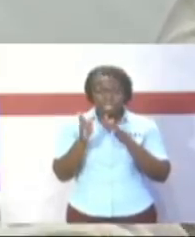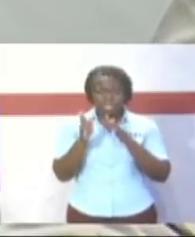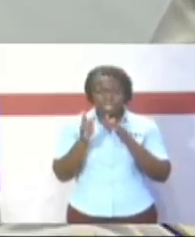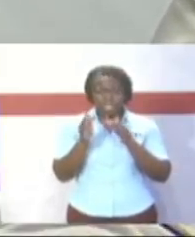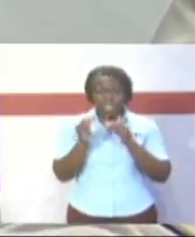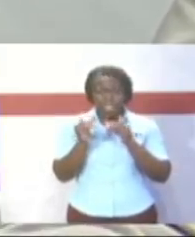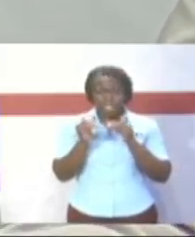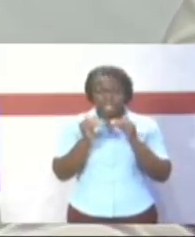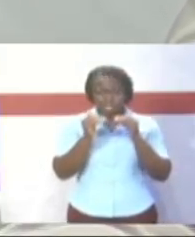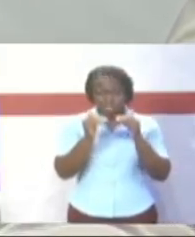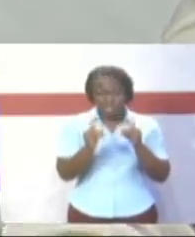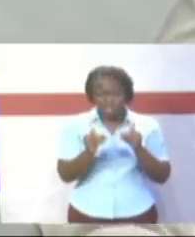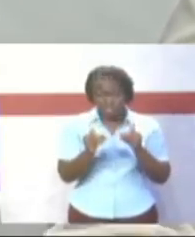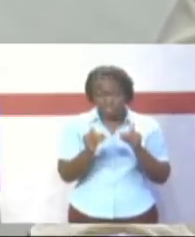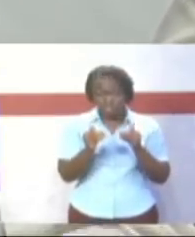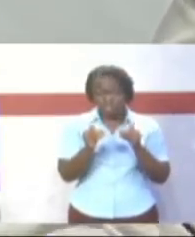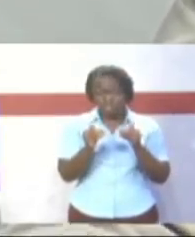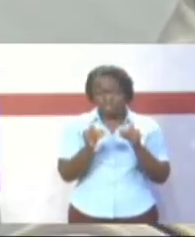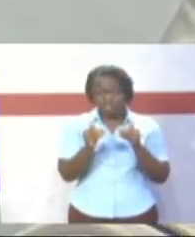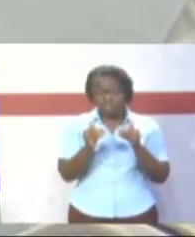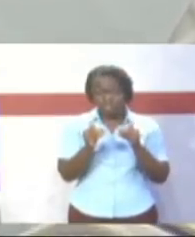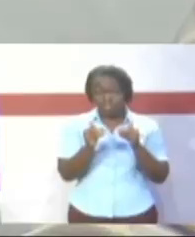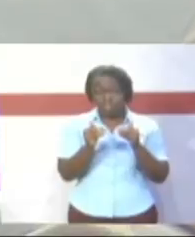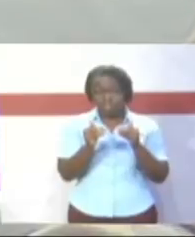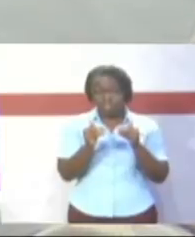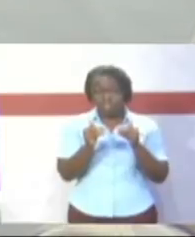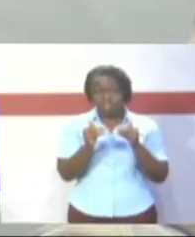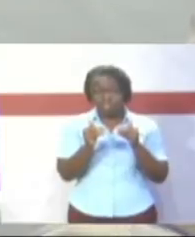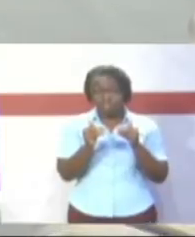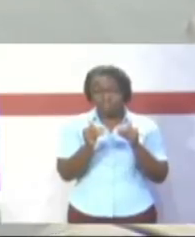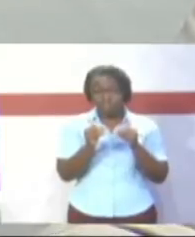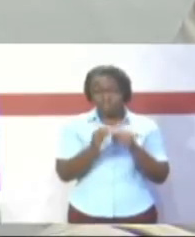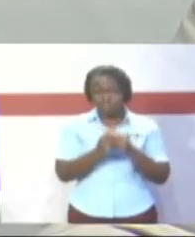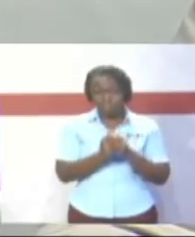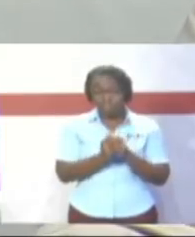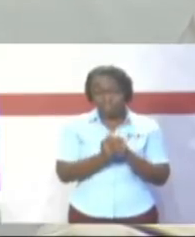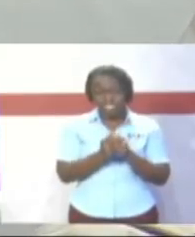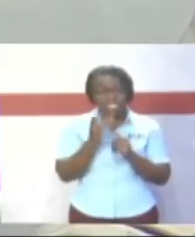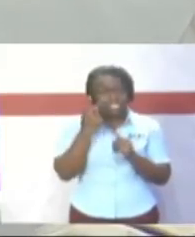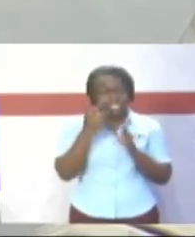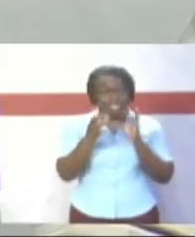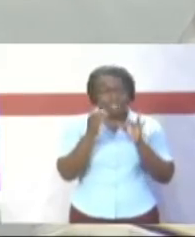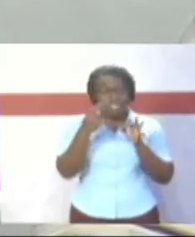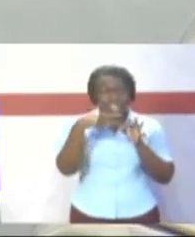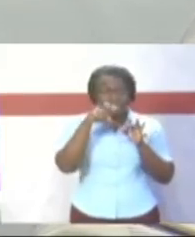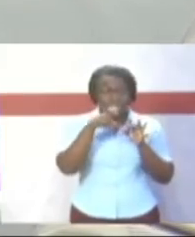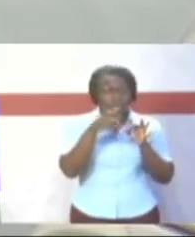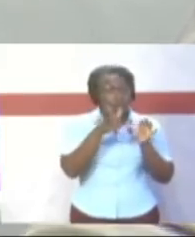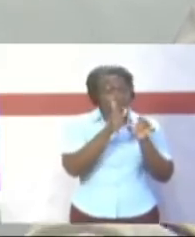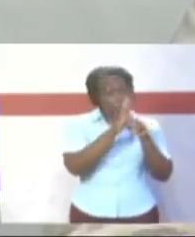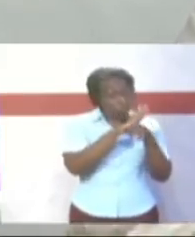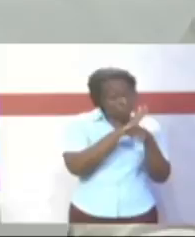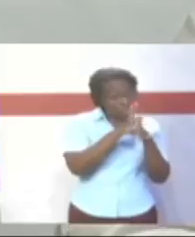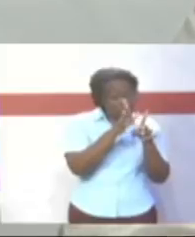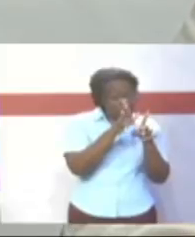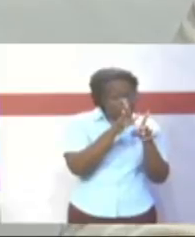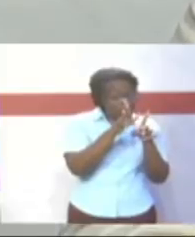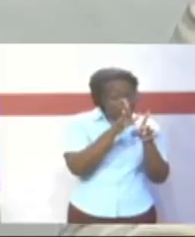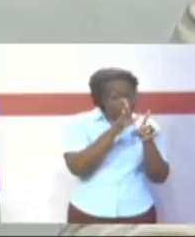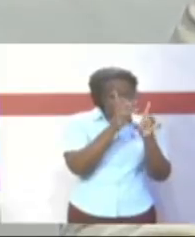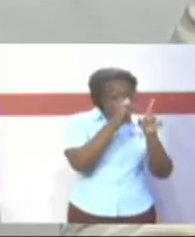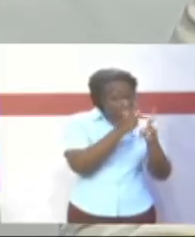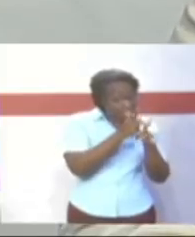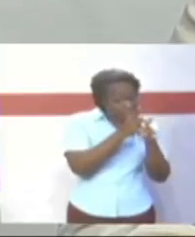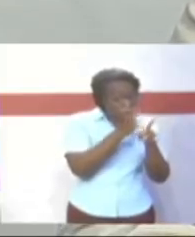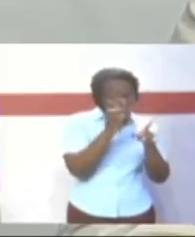ordinary healthcare stream. That being said, we have in fact increased the number of isolation